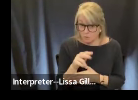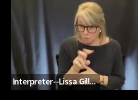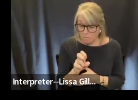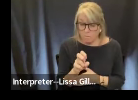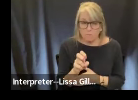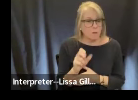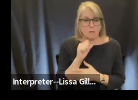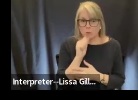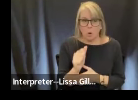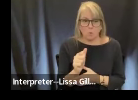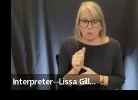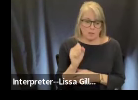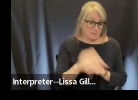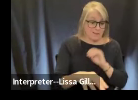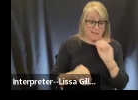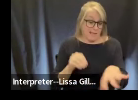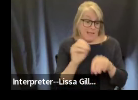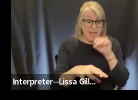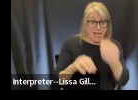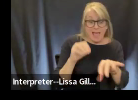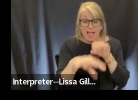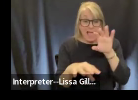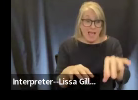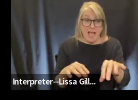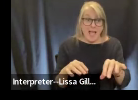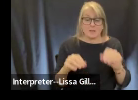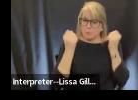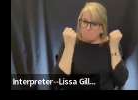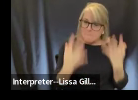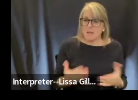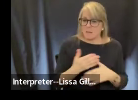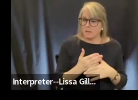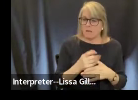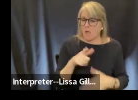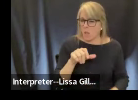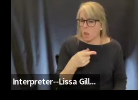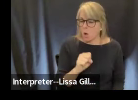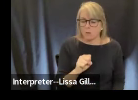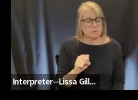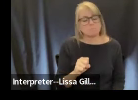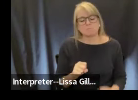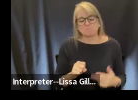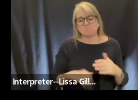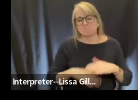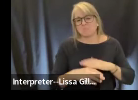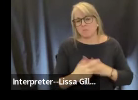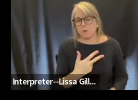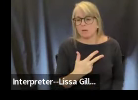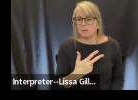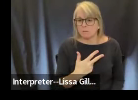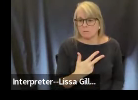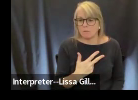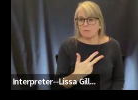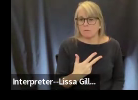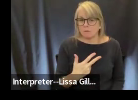with too many logs. 3 is a good number. You just want to make sure that they don't overload and end up, when they change as they